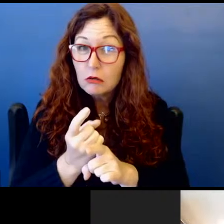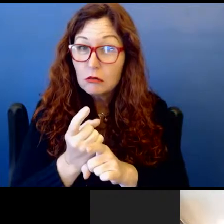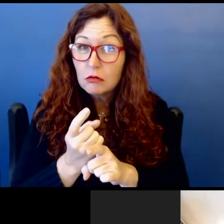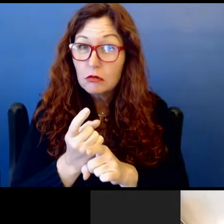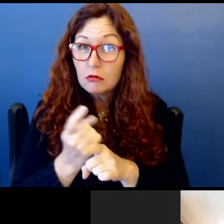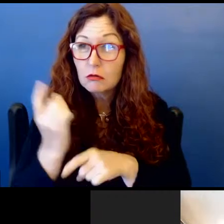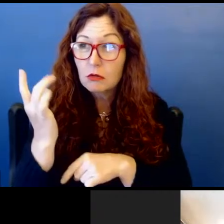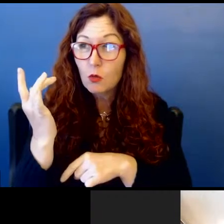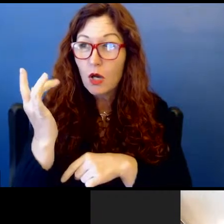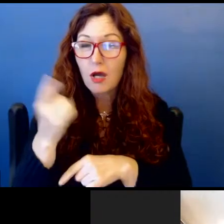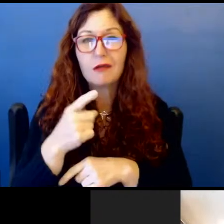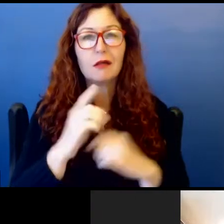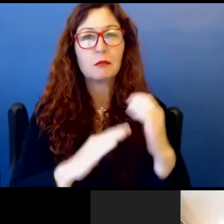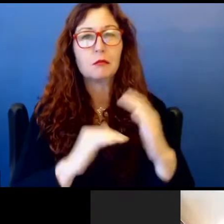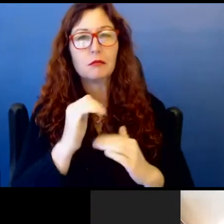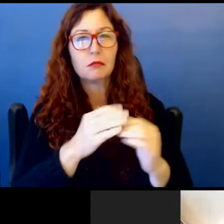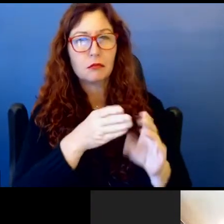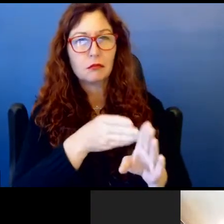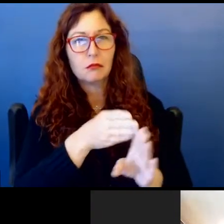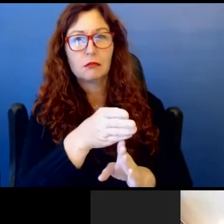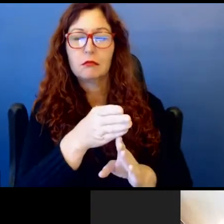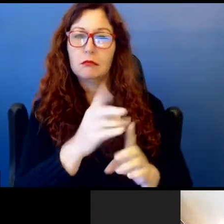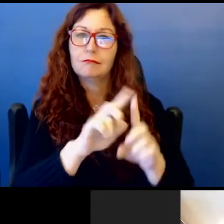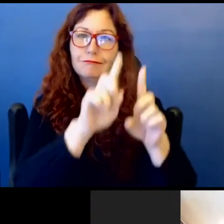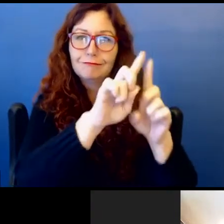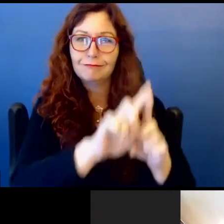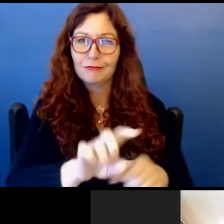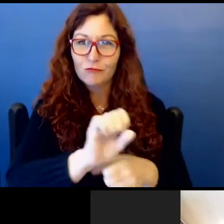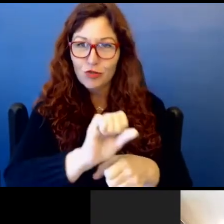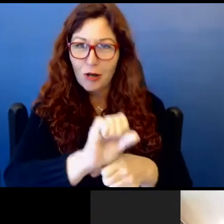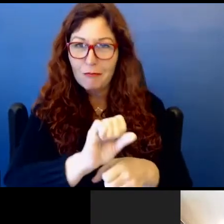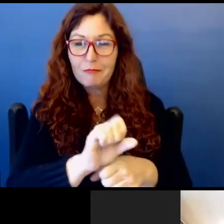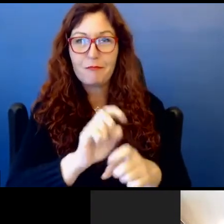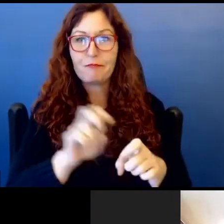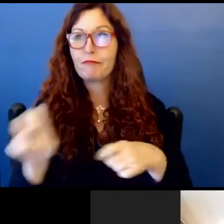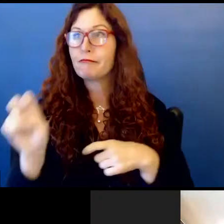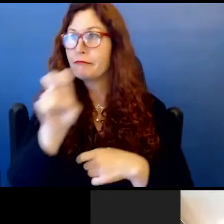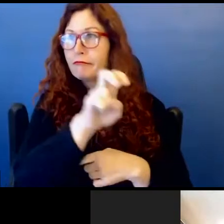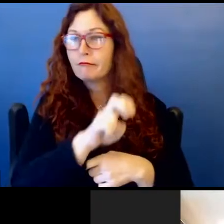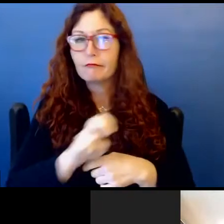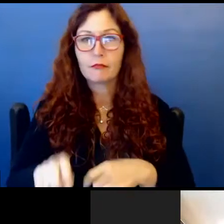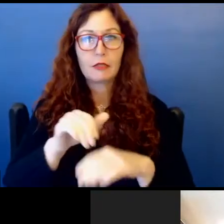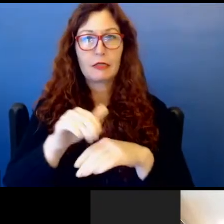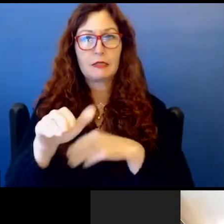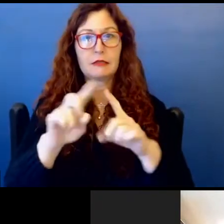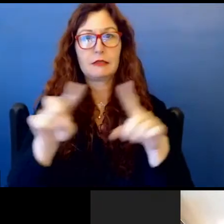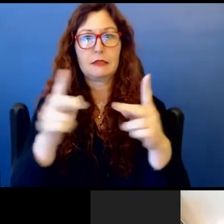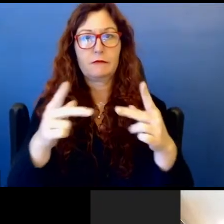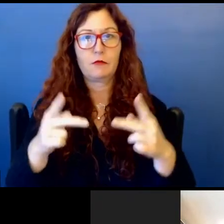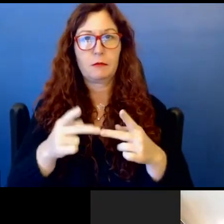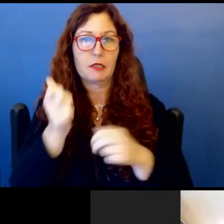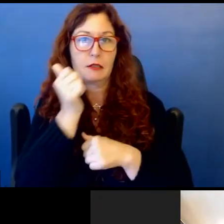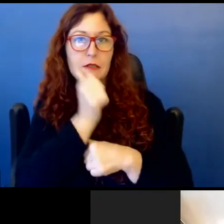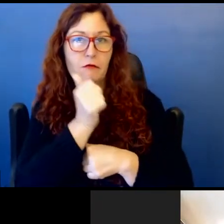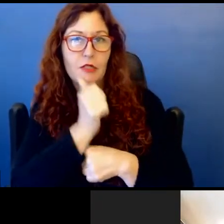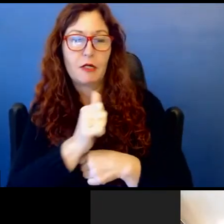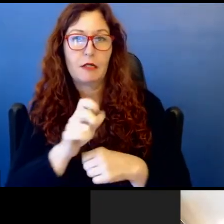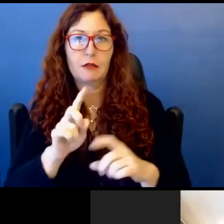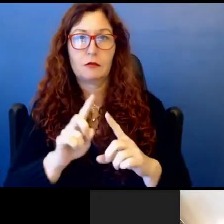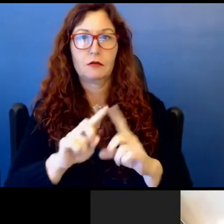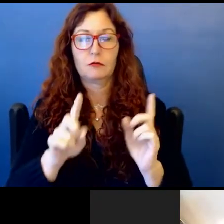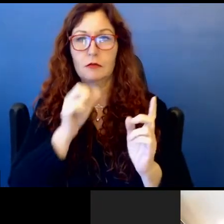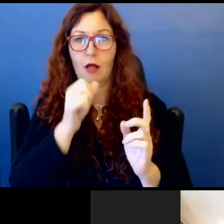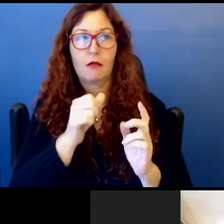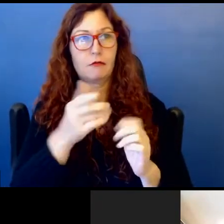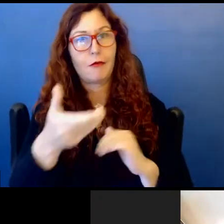there is you know people are moving from jobs to job and it really is not up to you as to whether or not you stay on is that a fair way